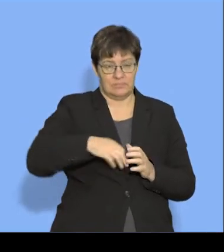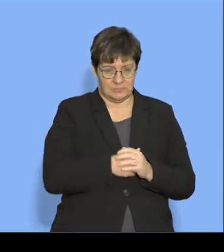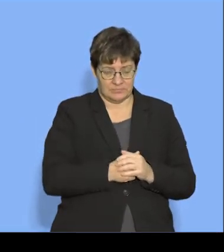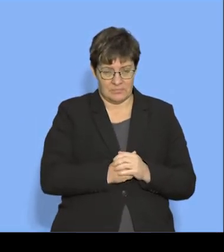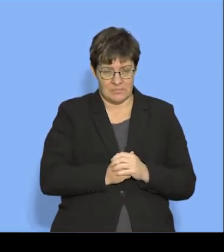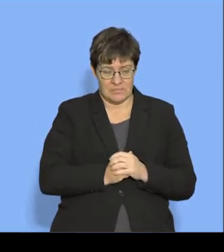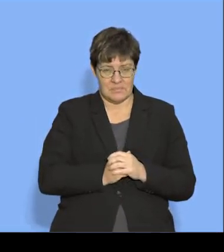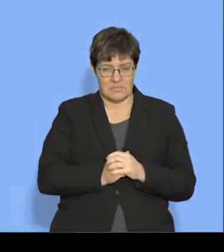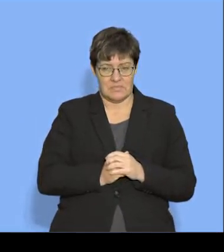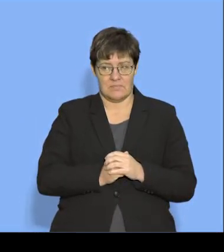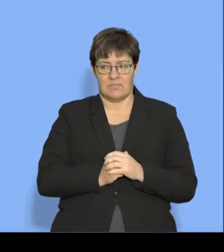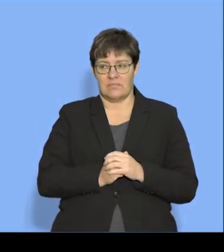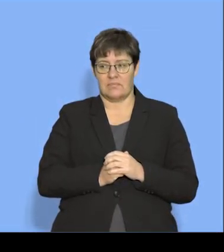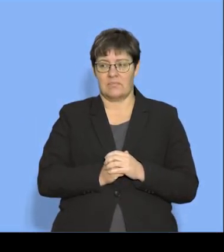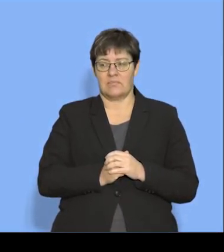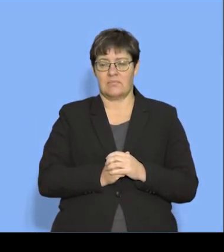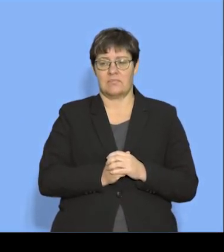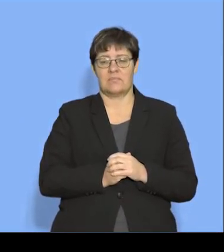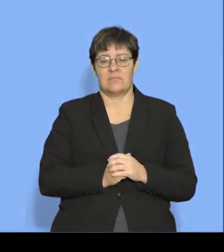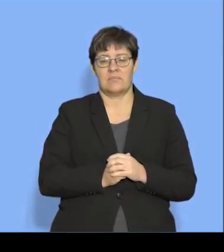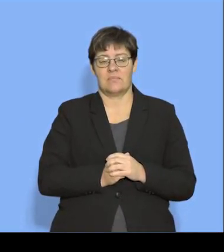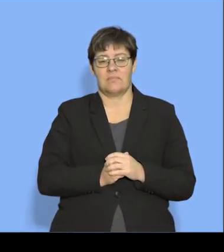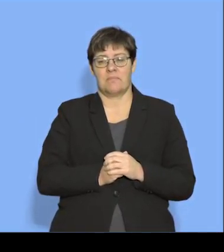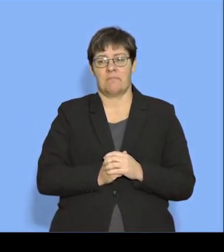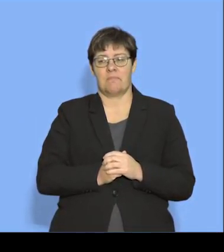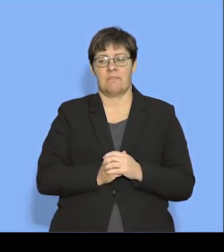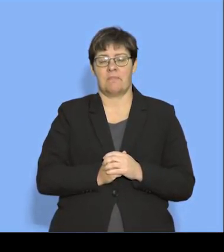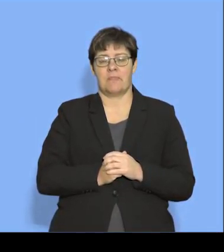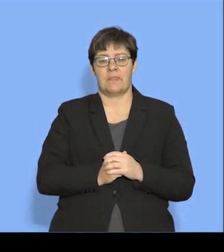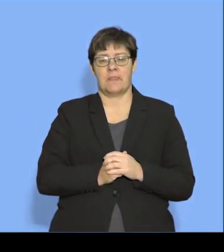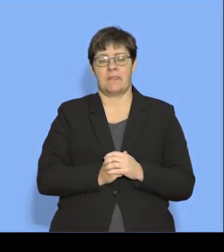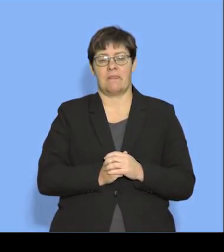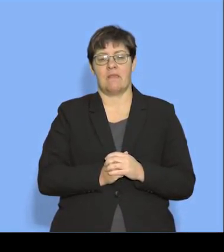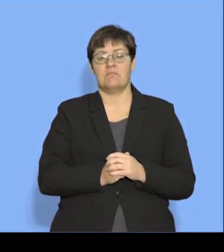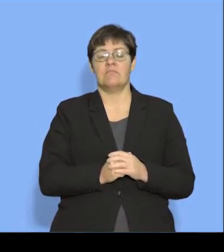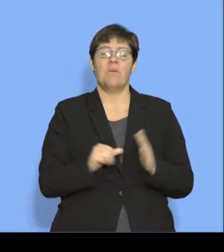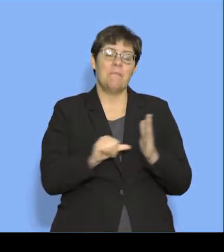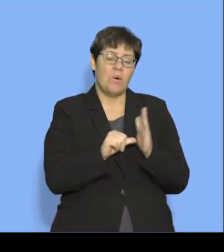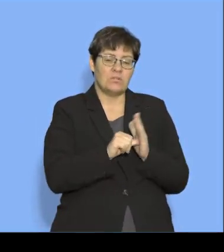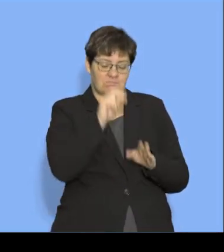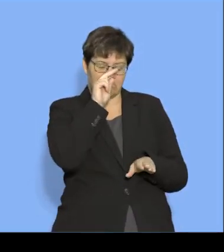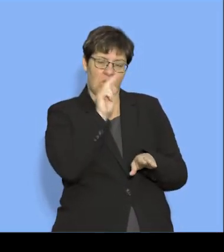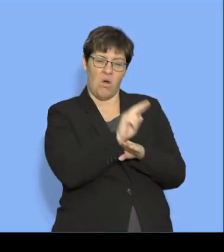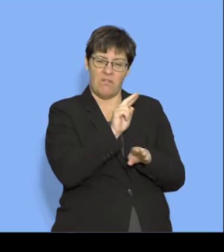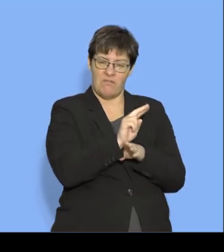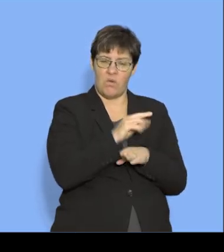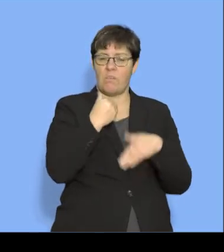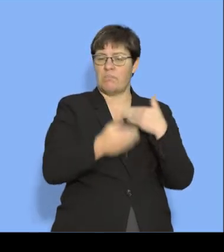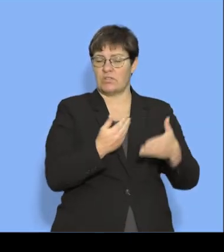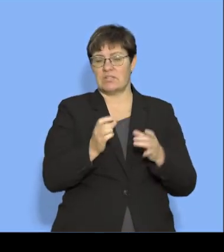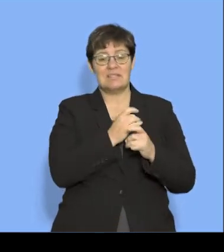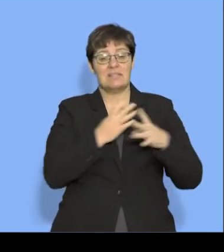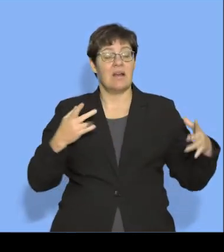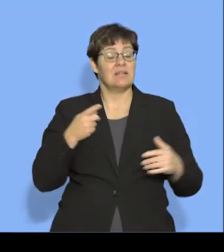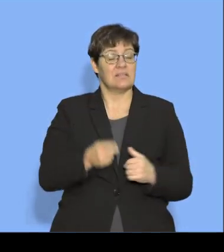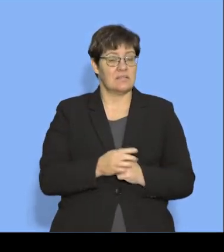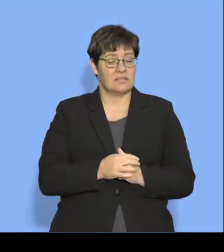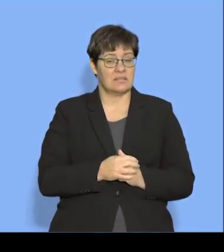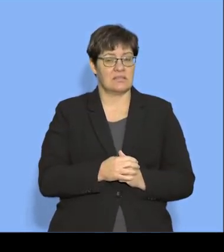fecal matter or feces. Right. So it is good to have an overview of this process, starting